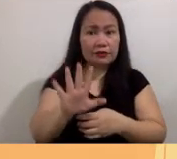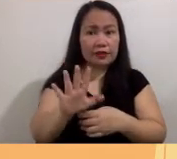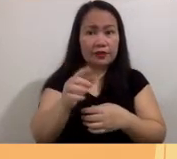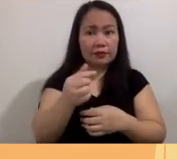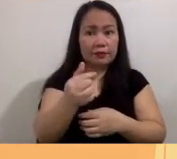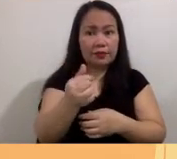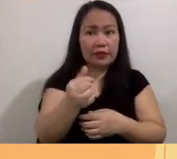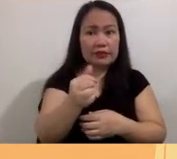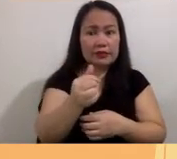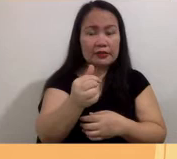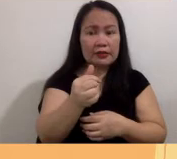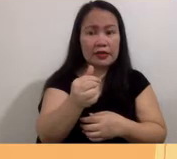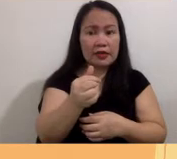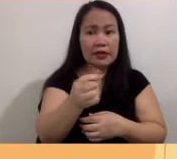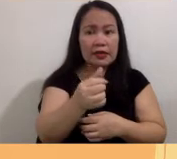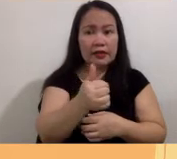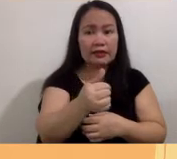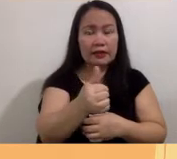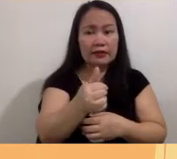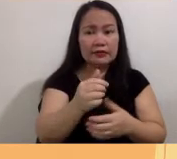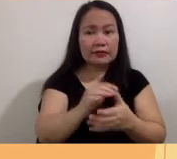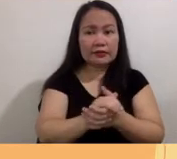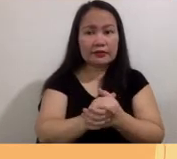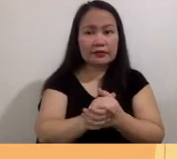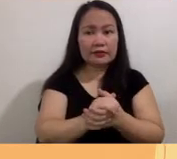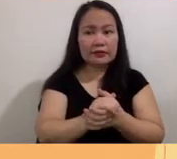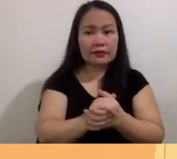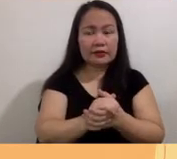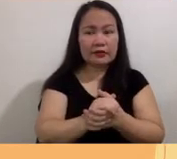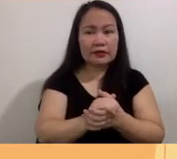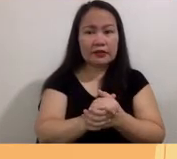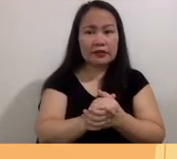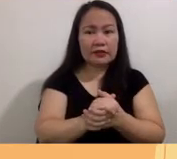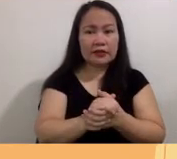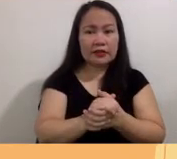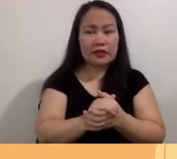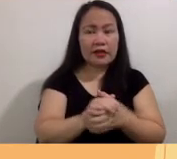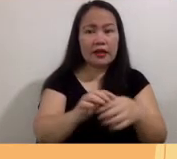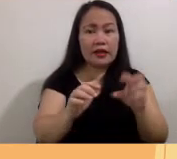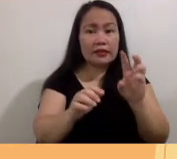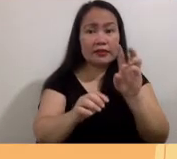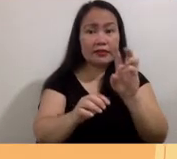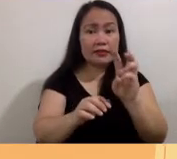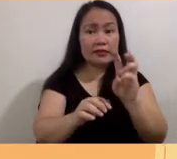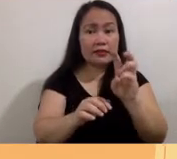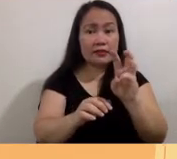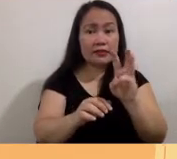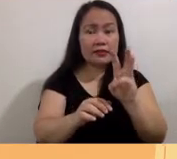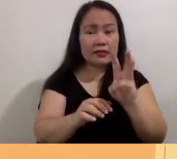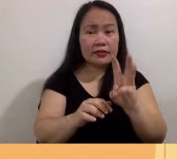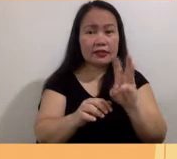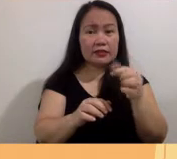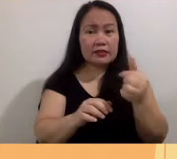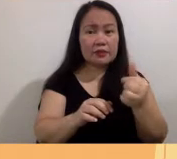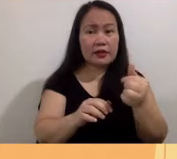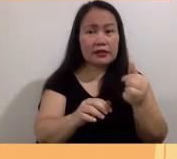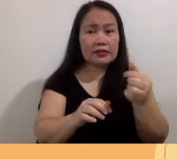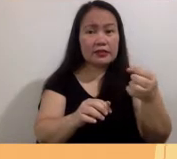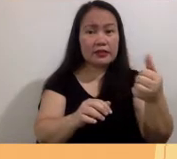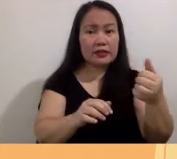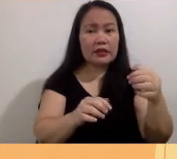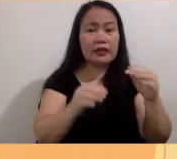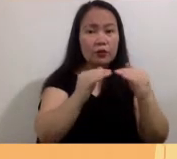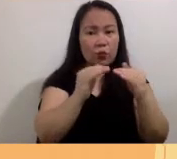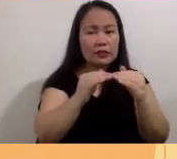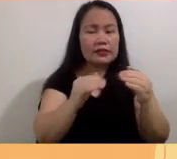over 5 plus 10. So, ang x over 5 natin ay nakuha natin na 6. So, 6 plus 10, that is